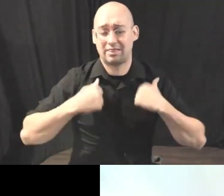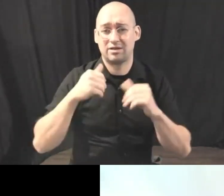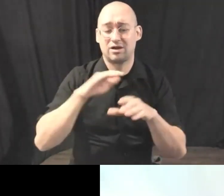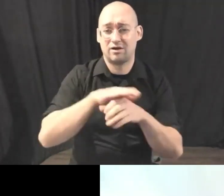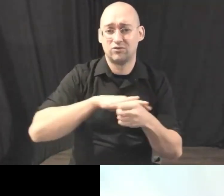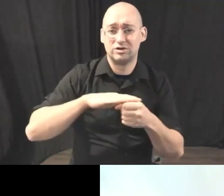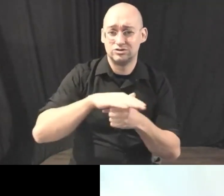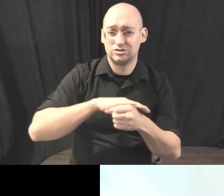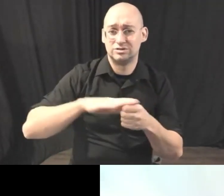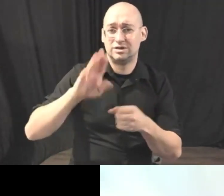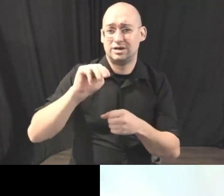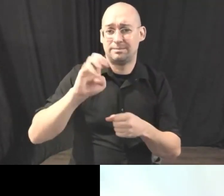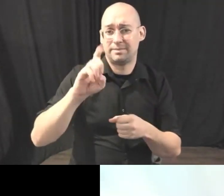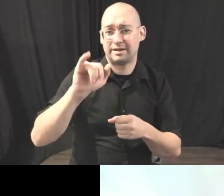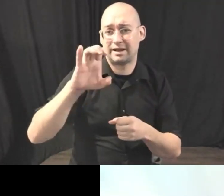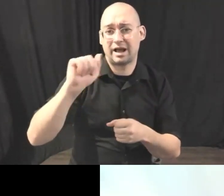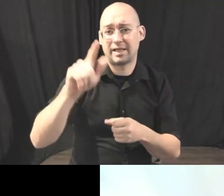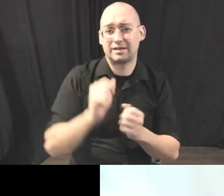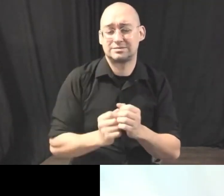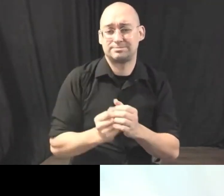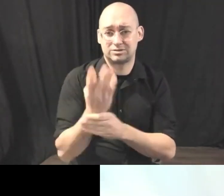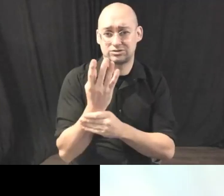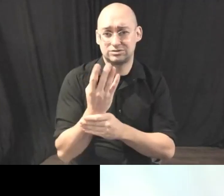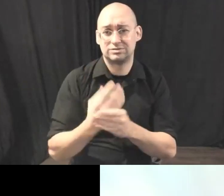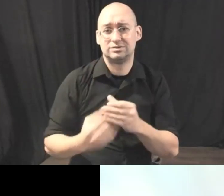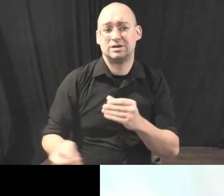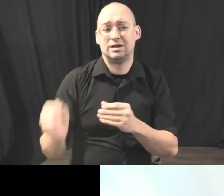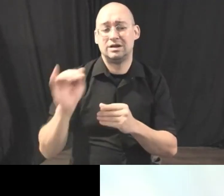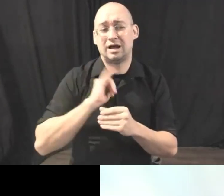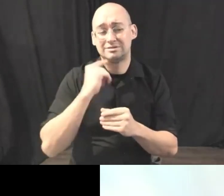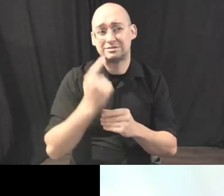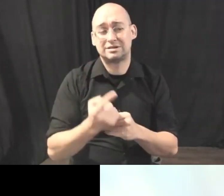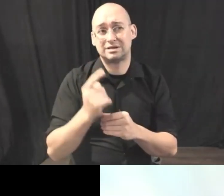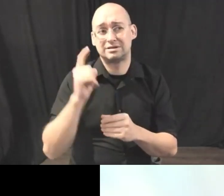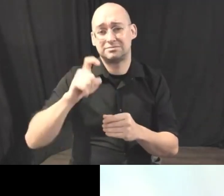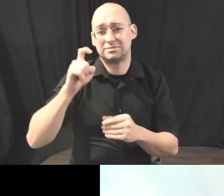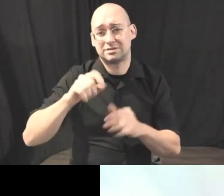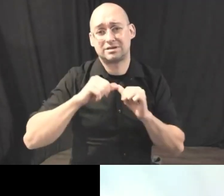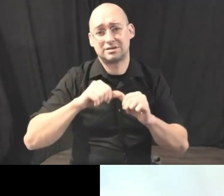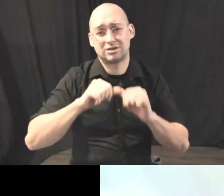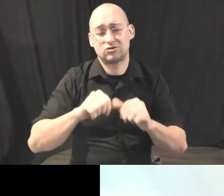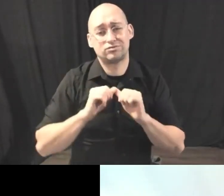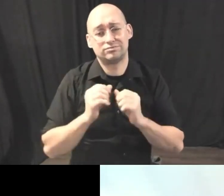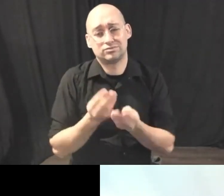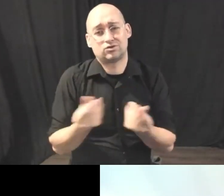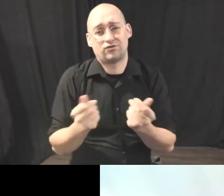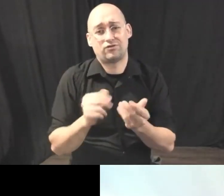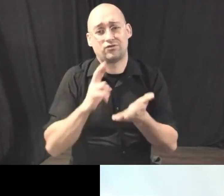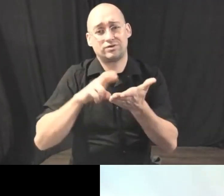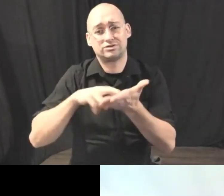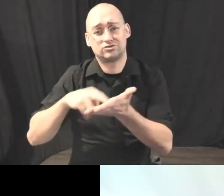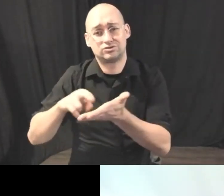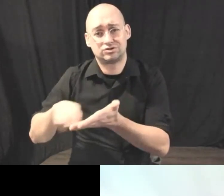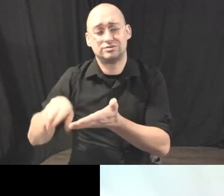expansion and things like that. But I would say that we just need to continue with resolve, research